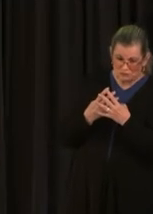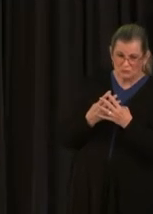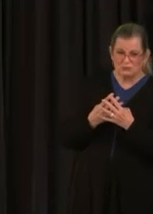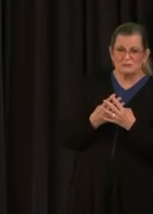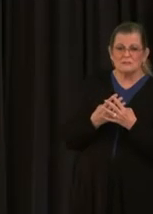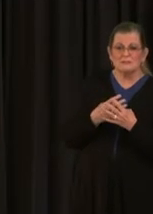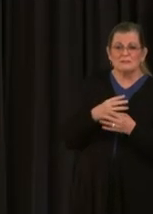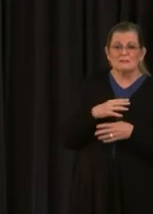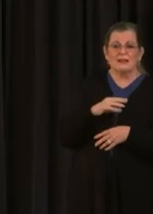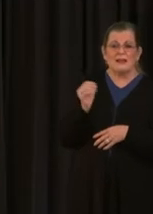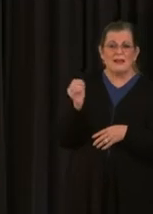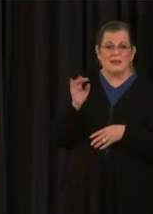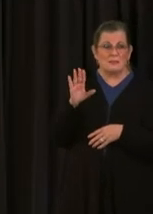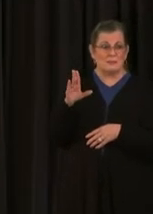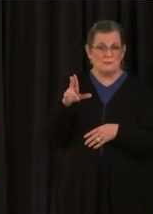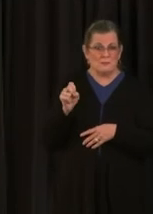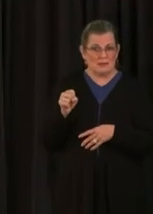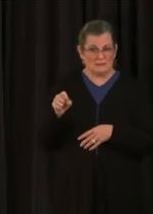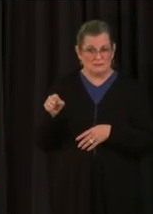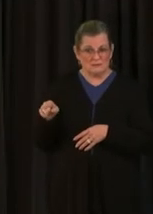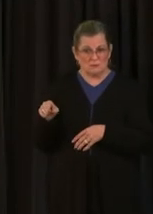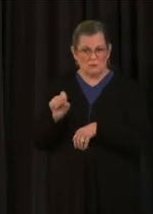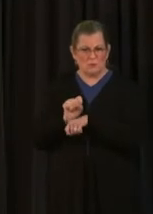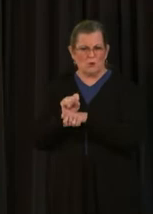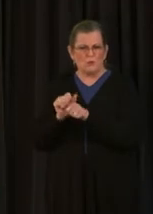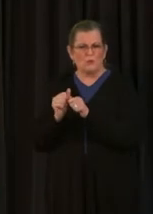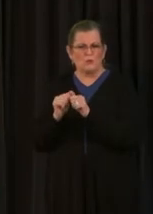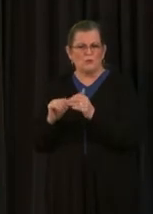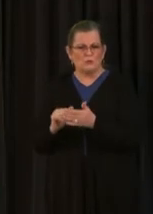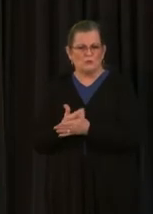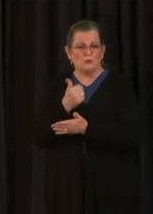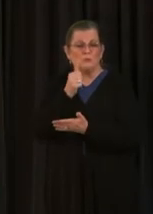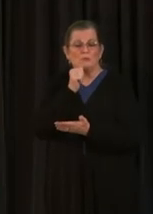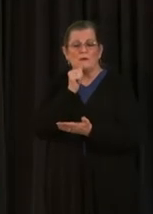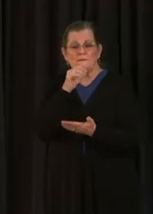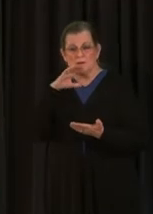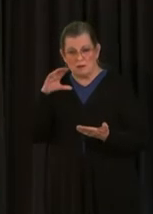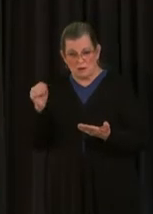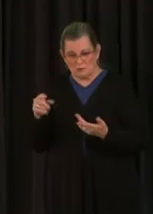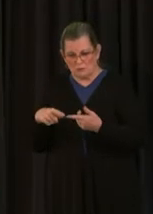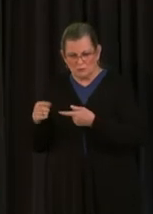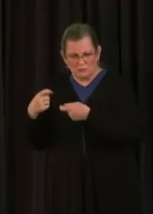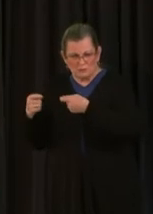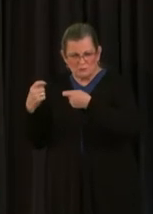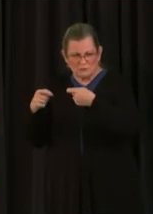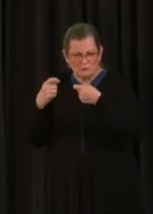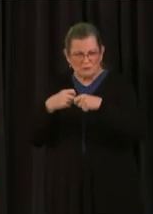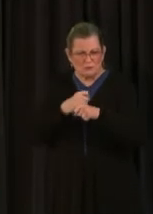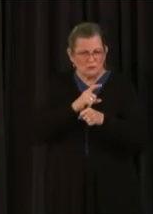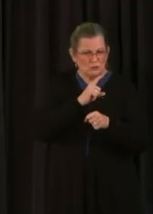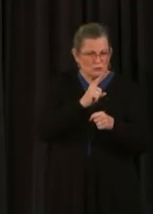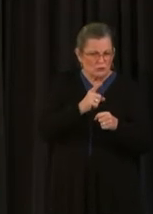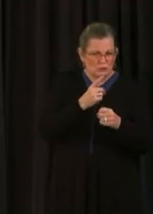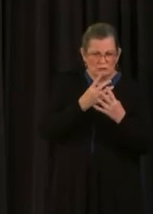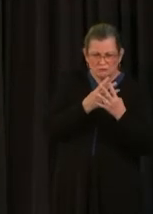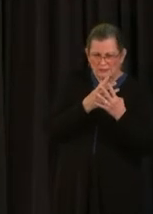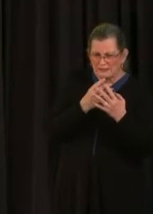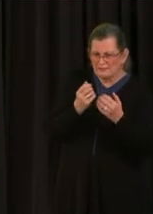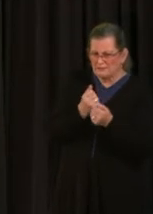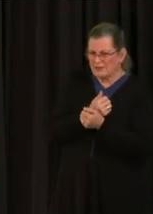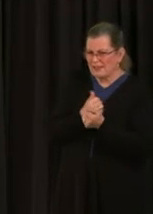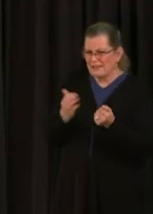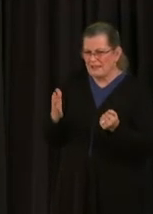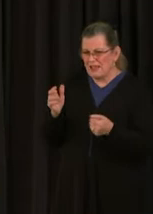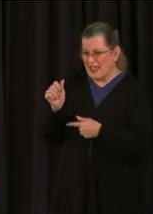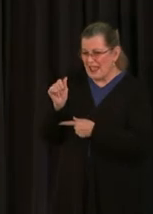application utilizing our fare counters on our buses. And we have the ability to receive reports from staff throughout